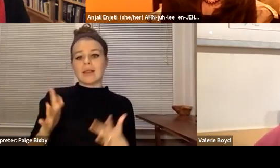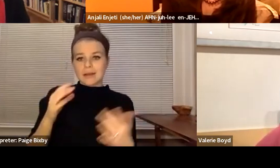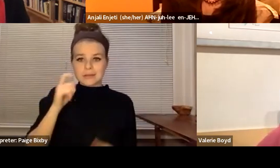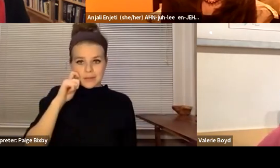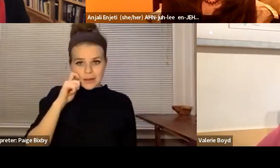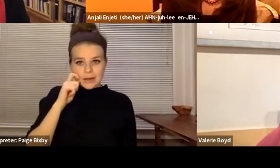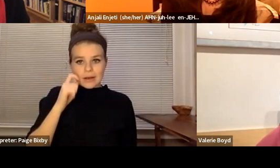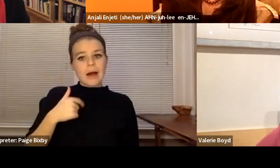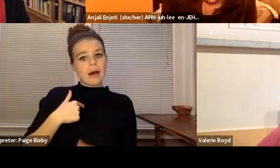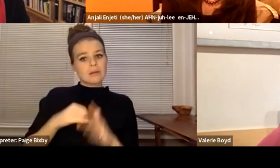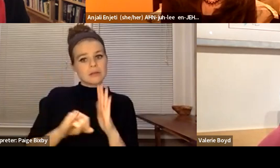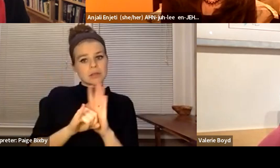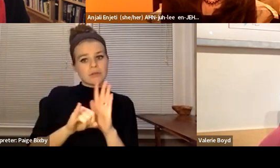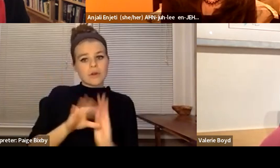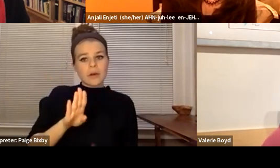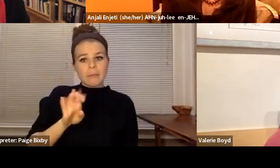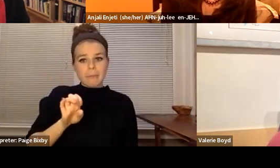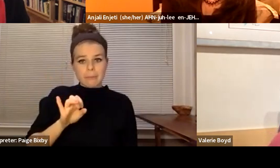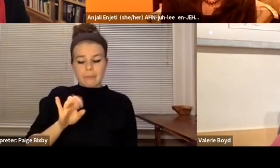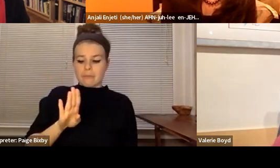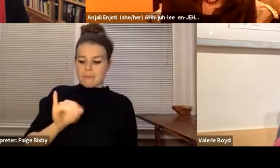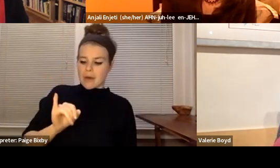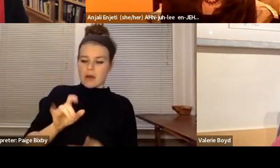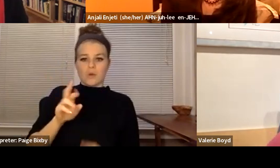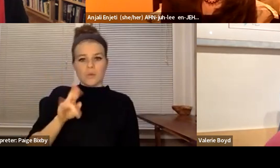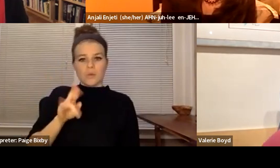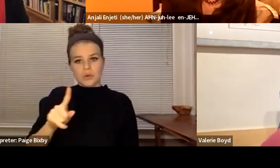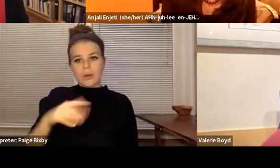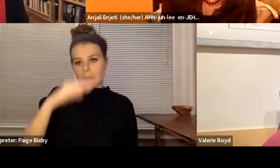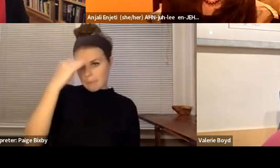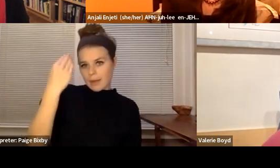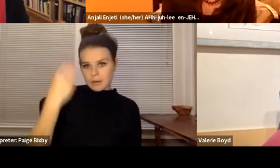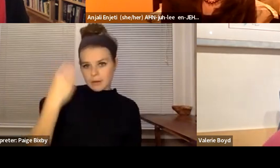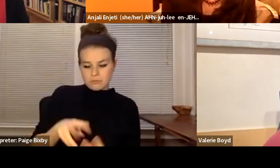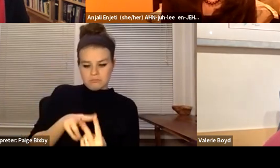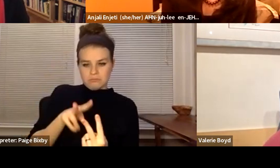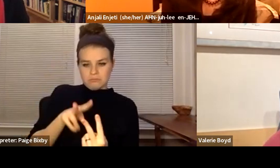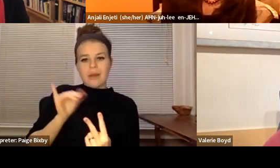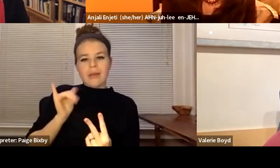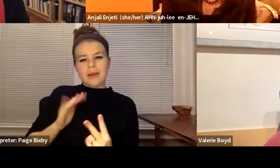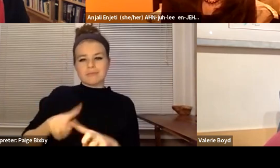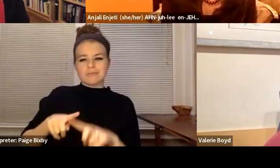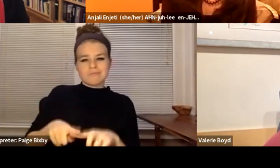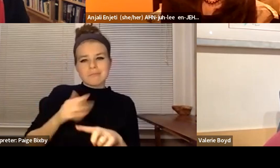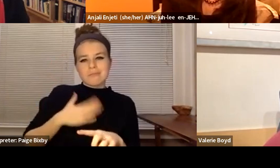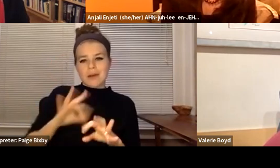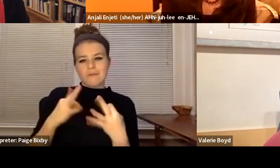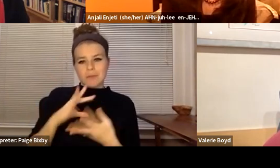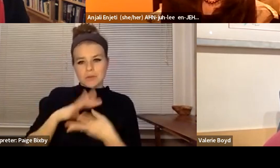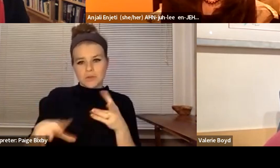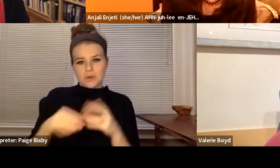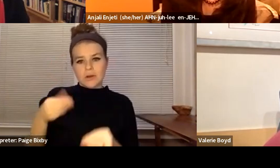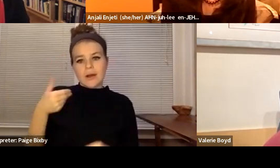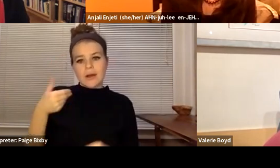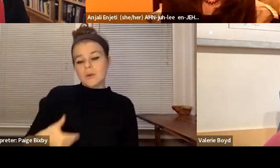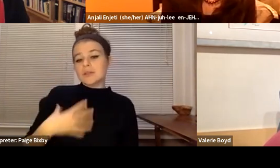although I identify as biracial and black. And that's sort of the basis of my family story, the fact that I was a white